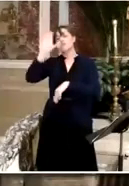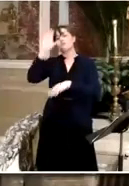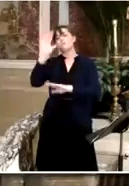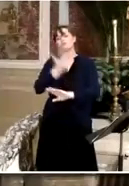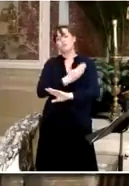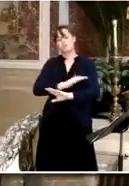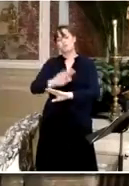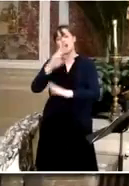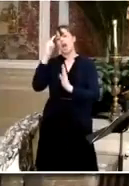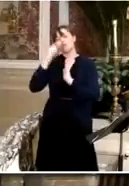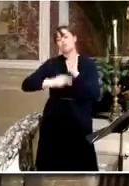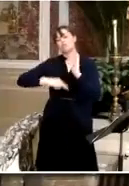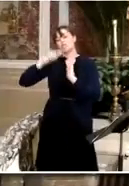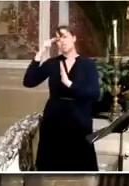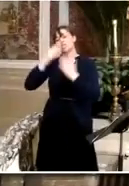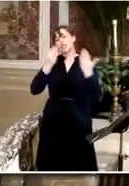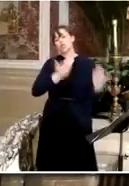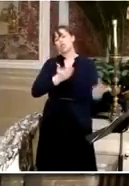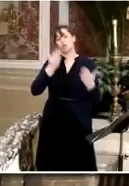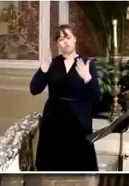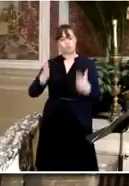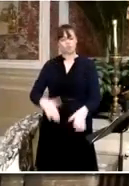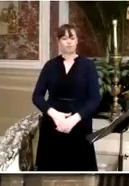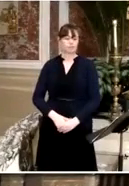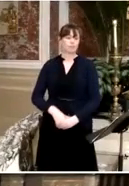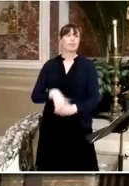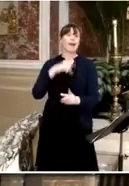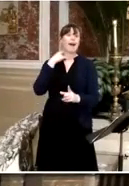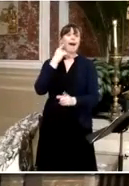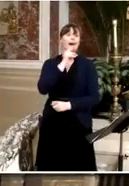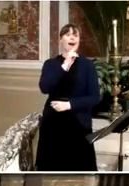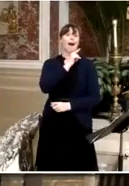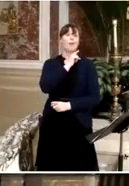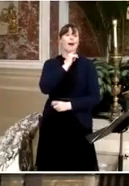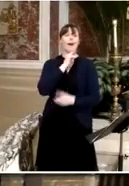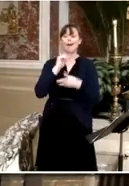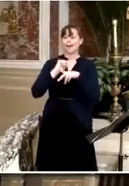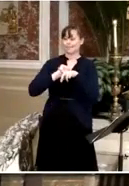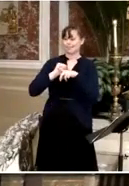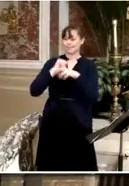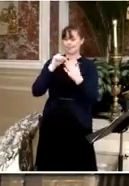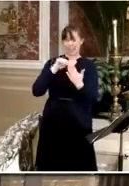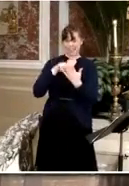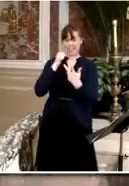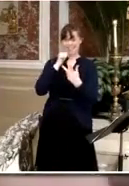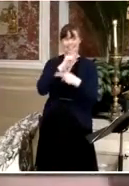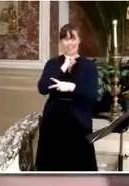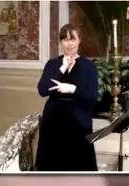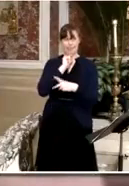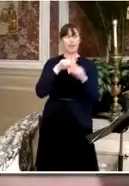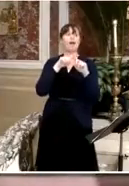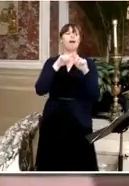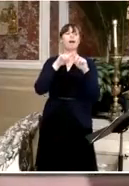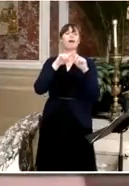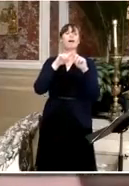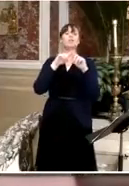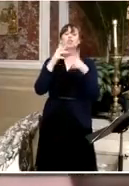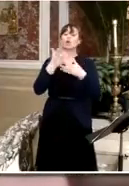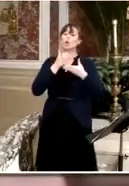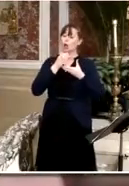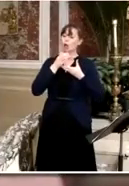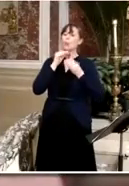and the readers and the servers. Our seminarians were those who took the blessed